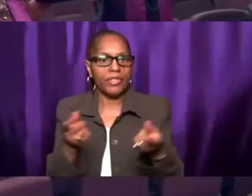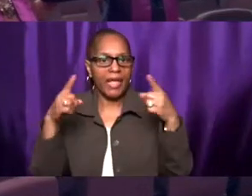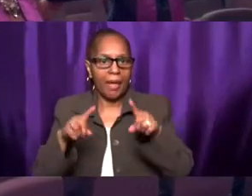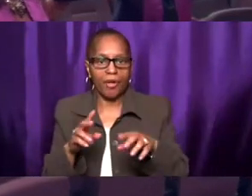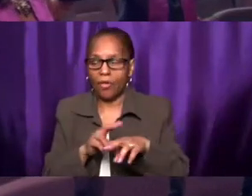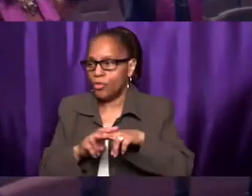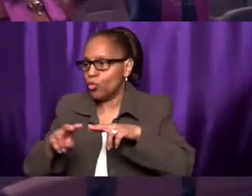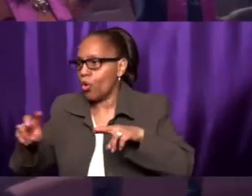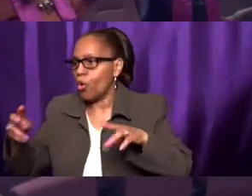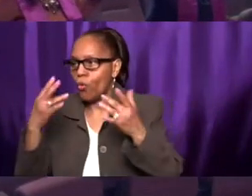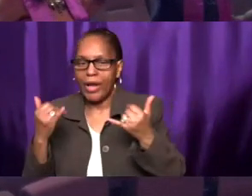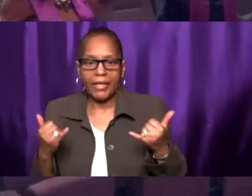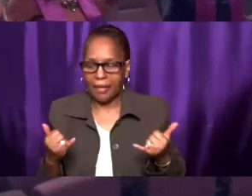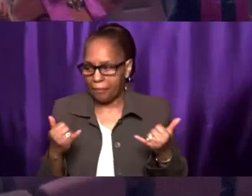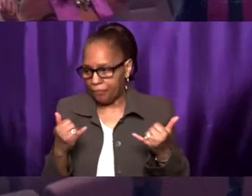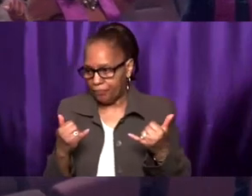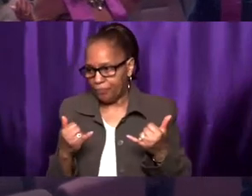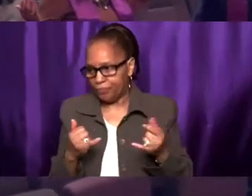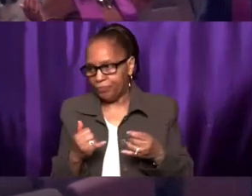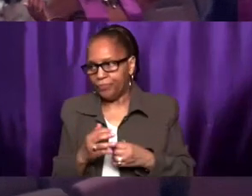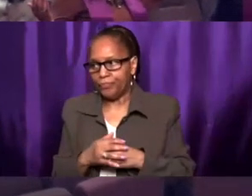this row right now.